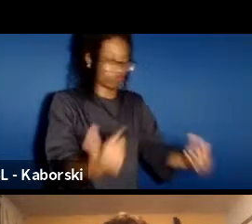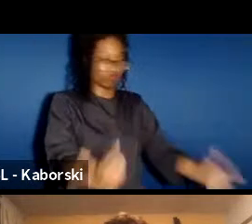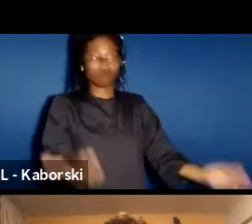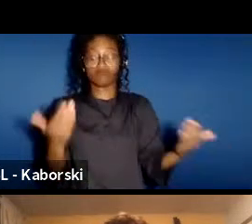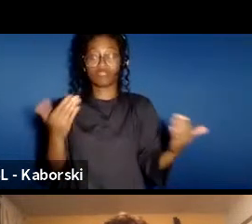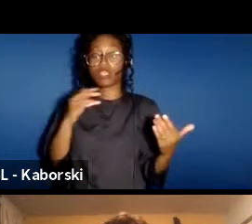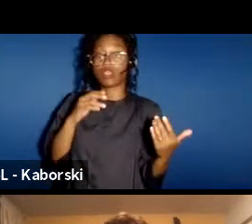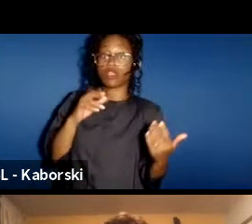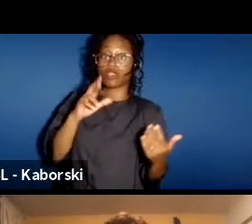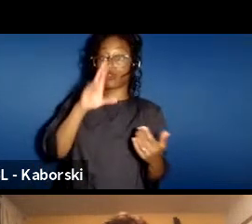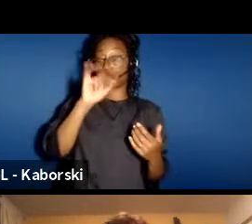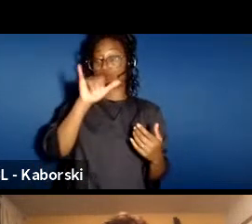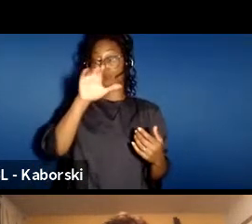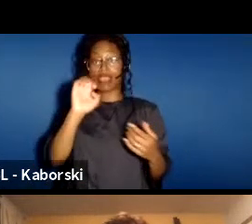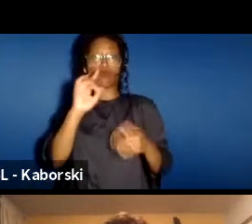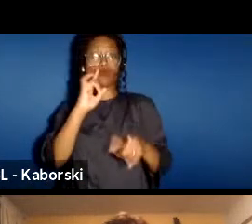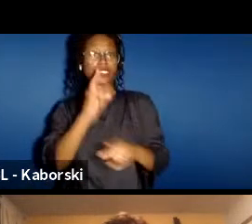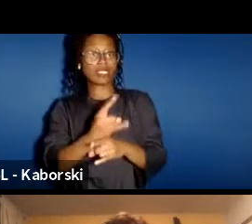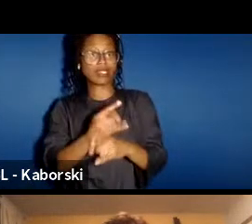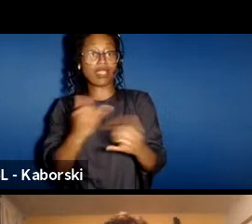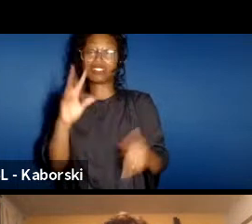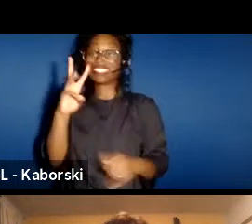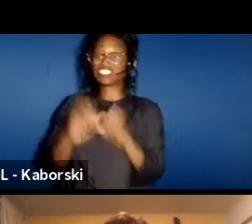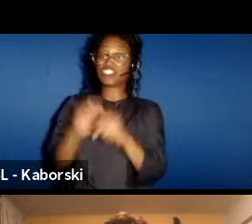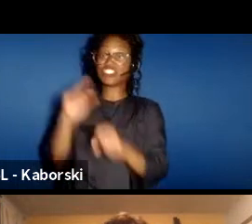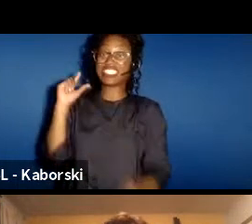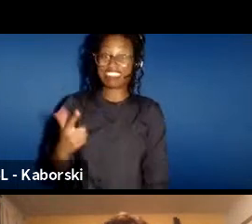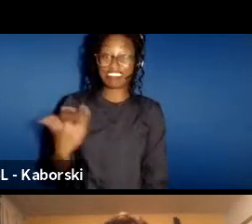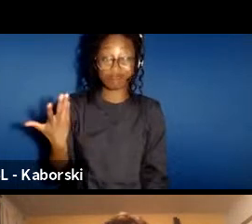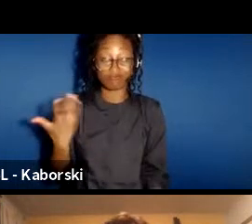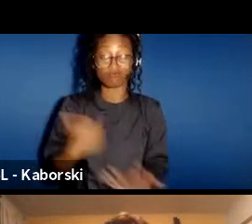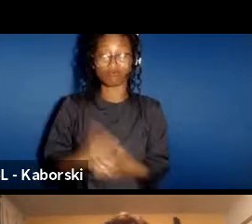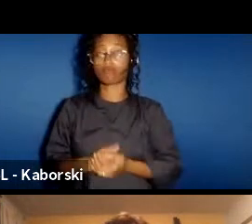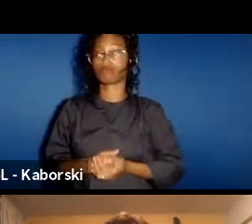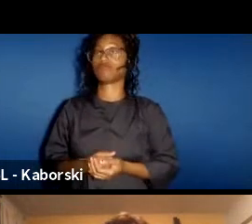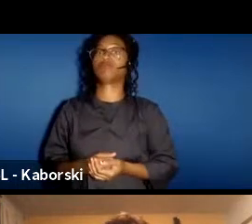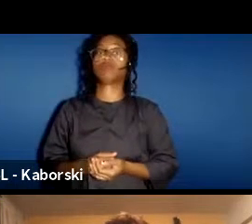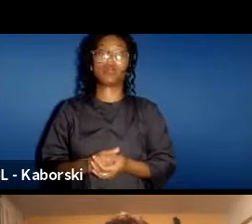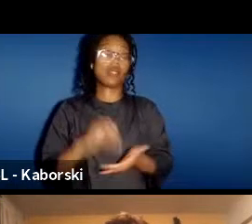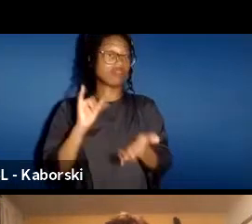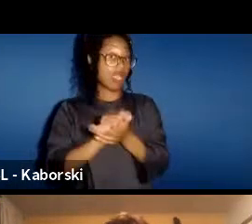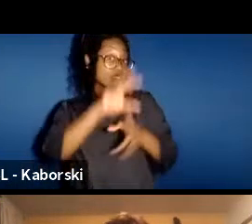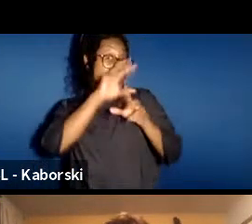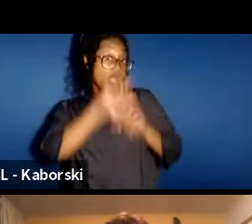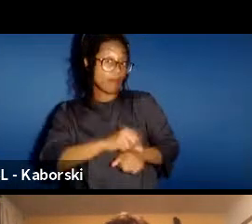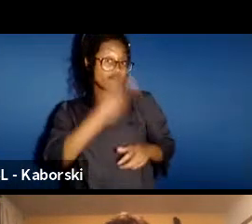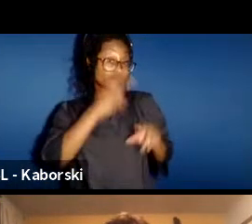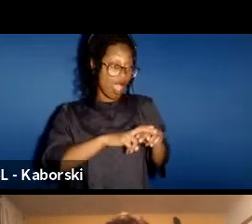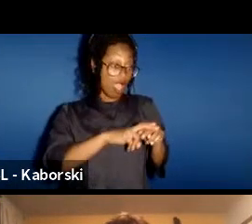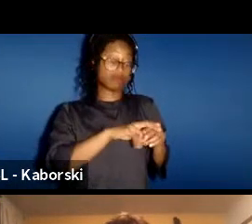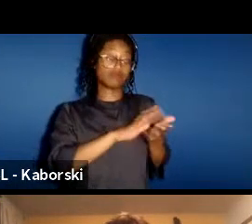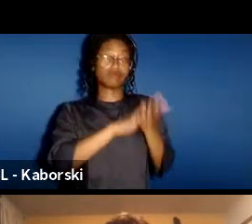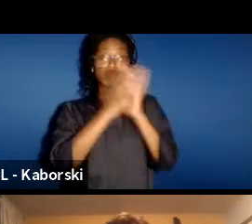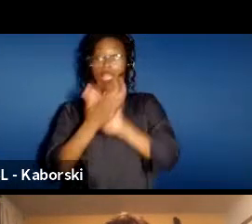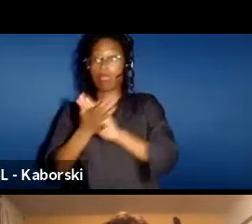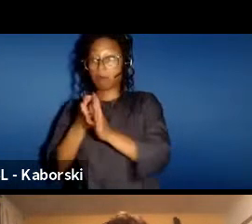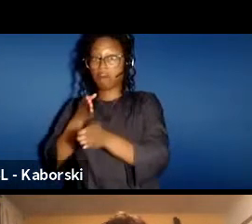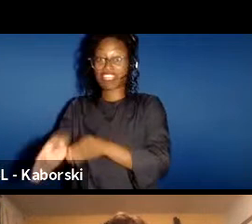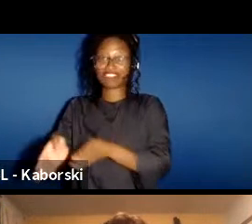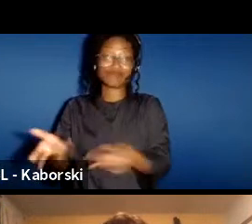rye whiskey 6 years later. So it was a hobby that turned into a serious